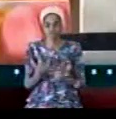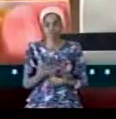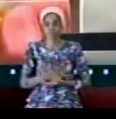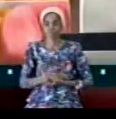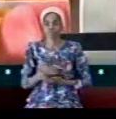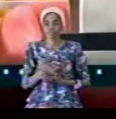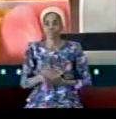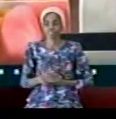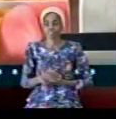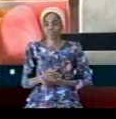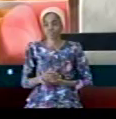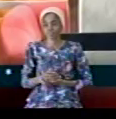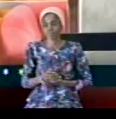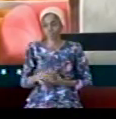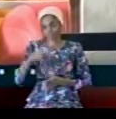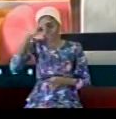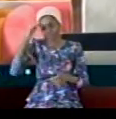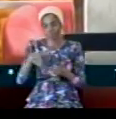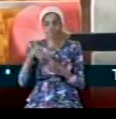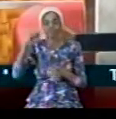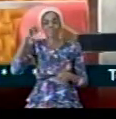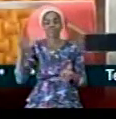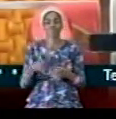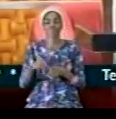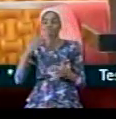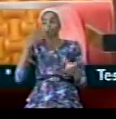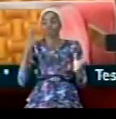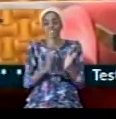Reverend, praise the Lord.